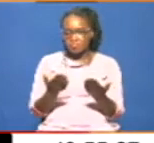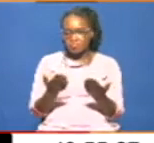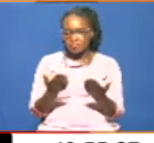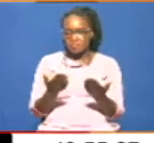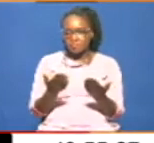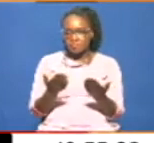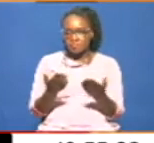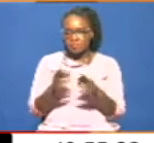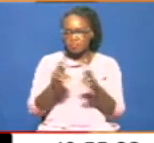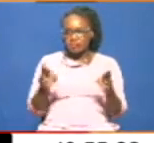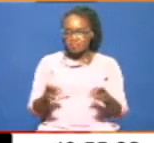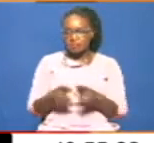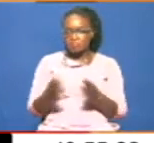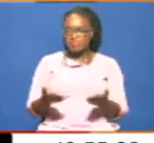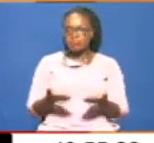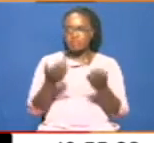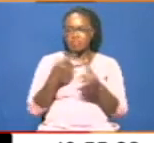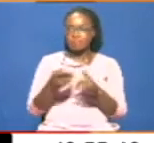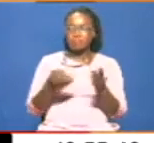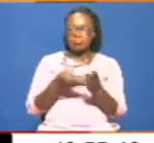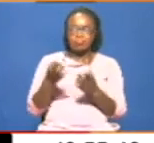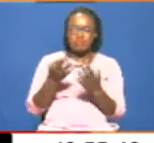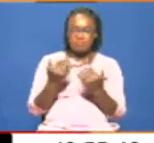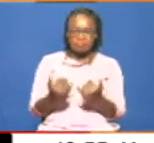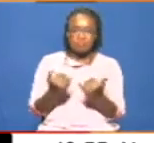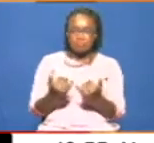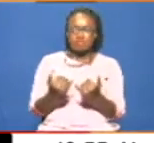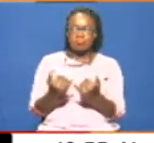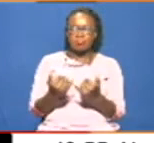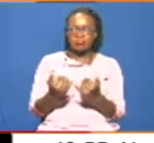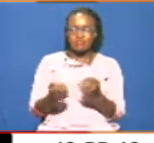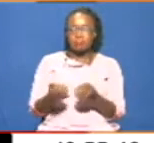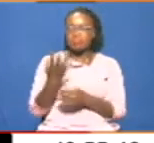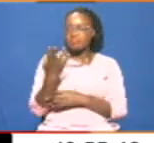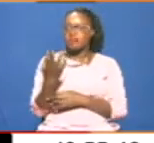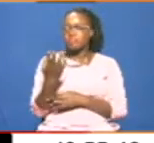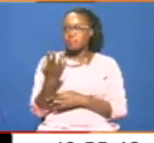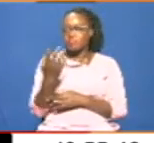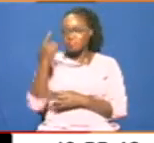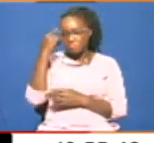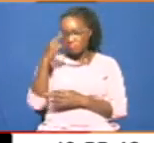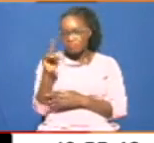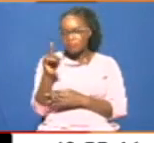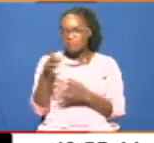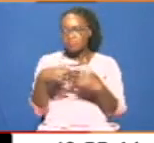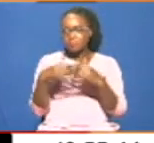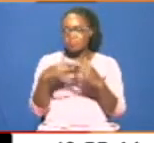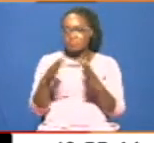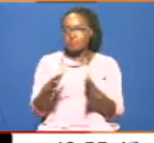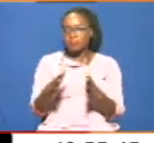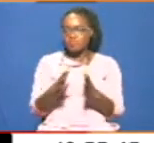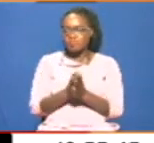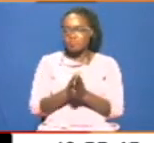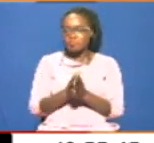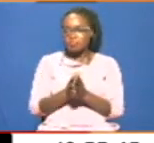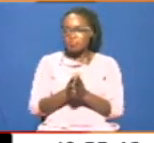room for improvement, but financing at the moment is expensive for manufacturers or producers